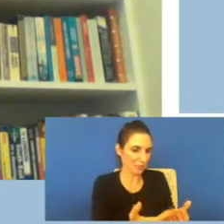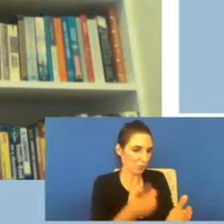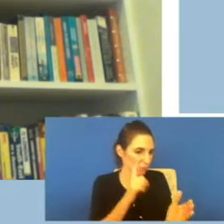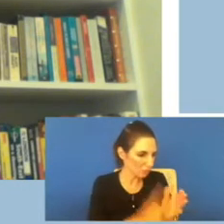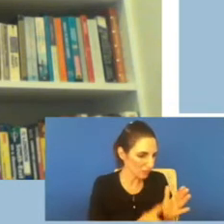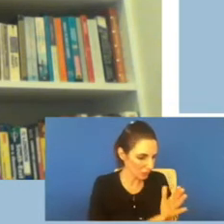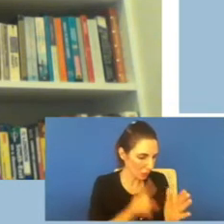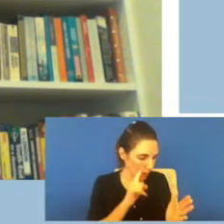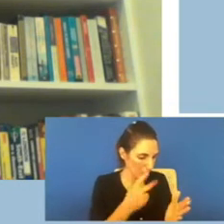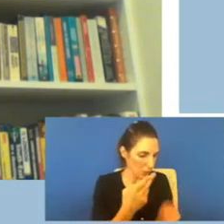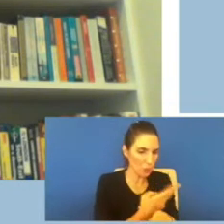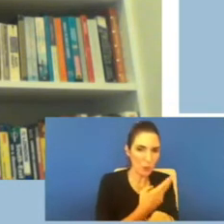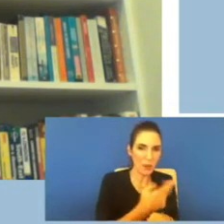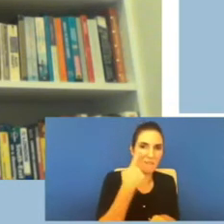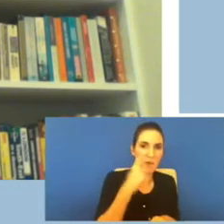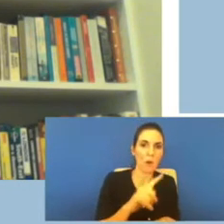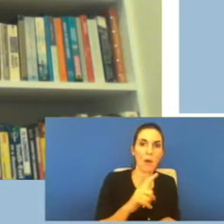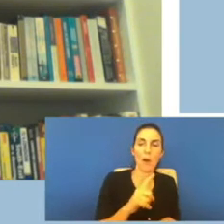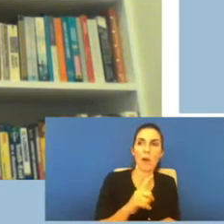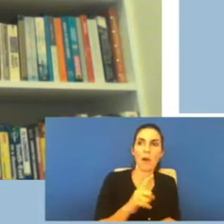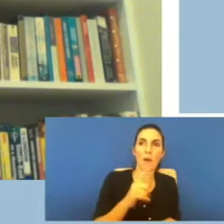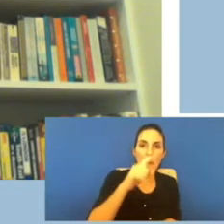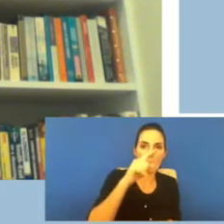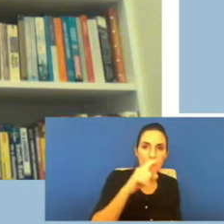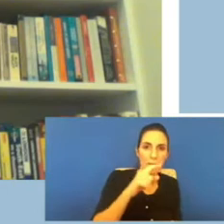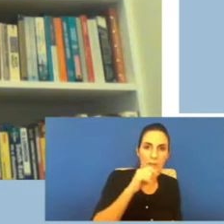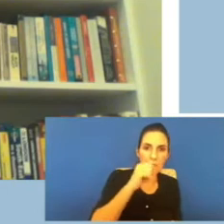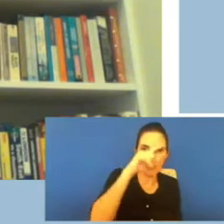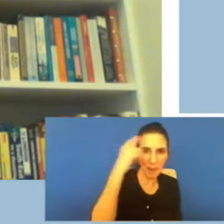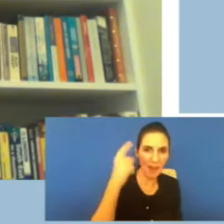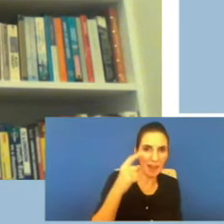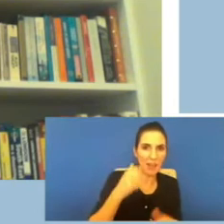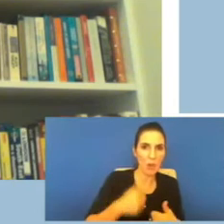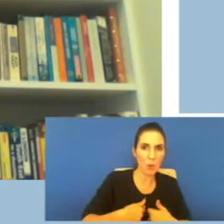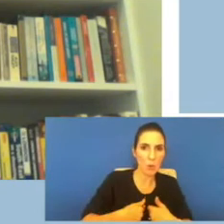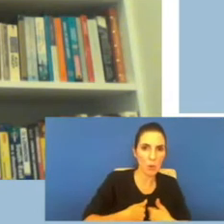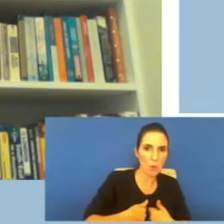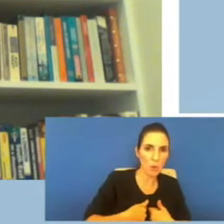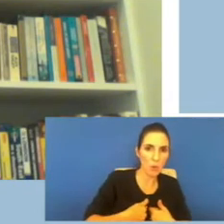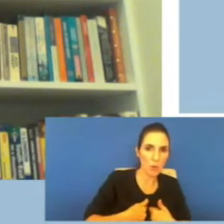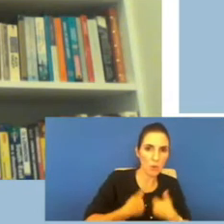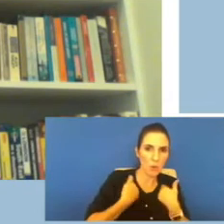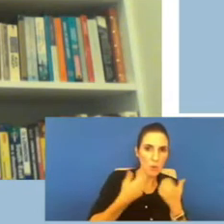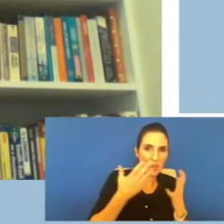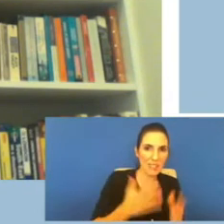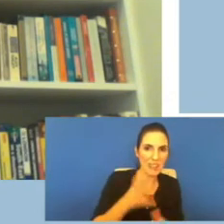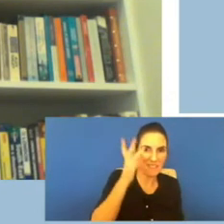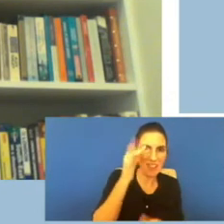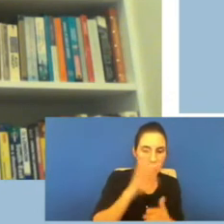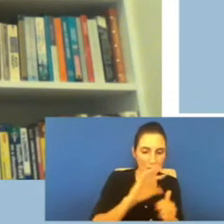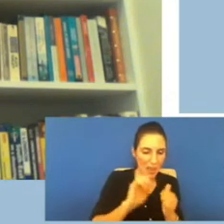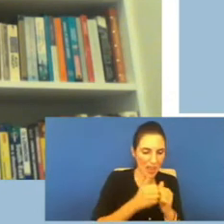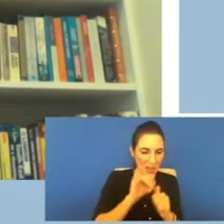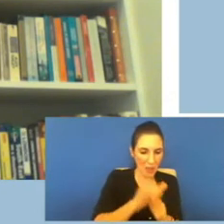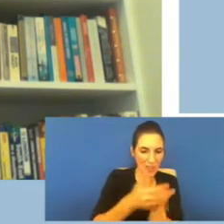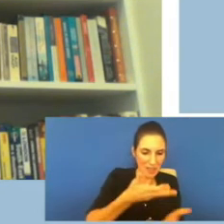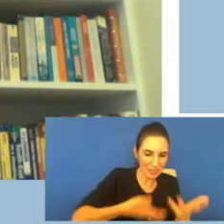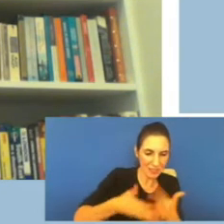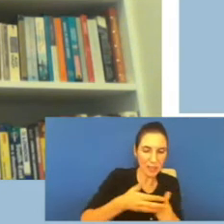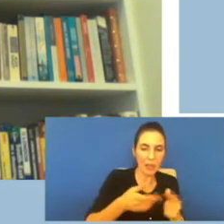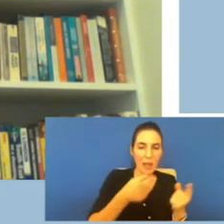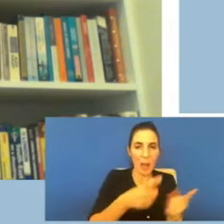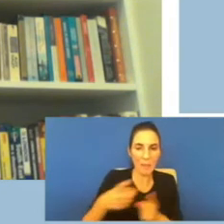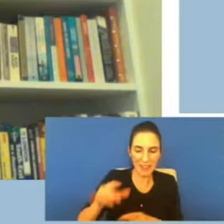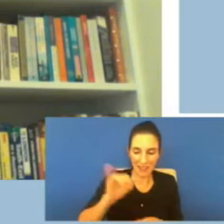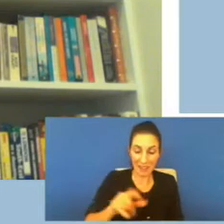young Black non-resident fathers and, how that interaction is going. And then, this is where I think racism